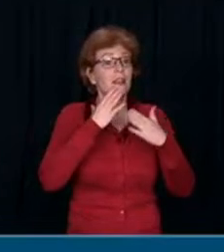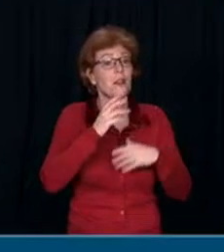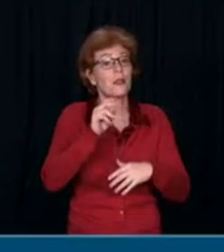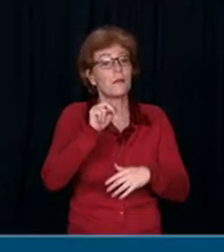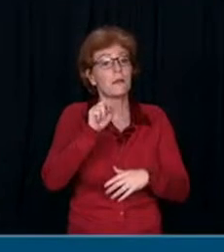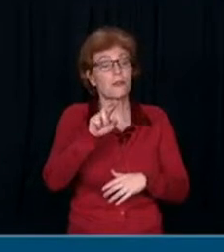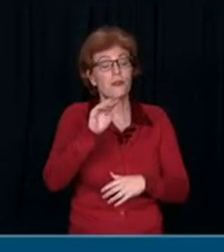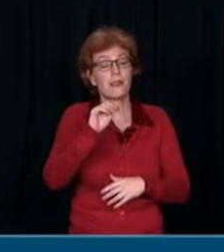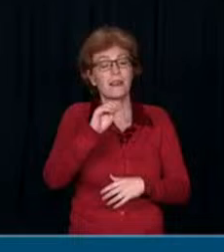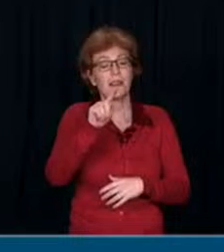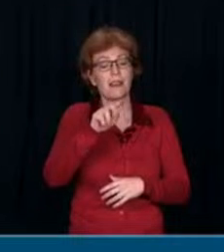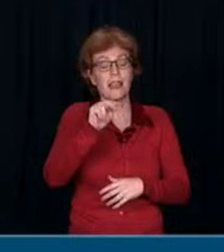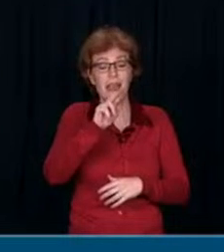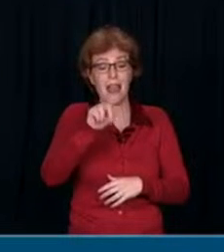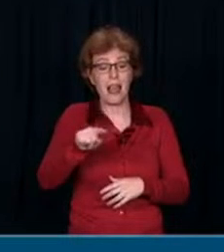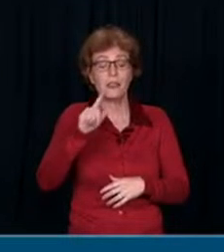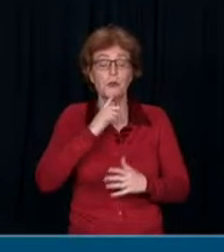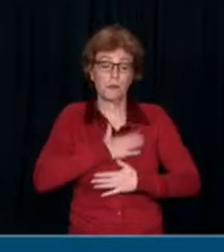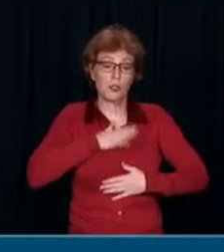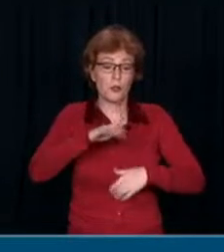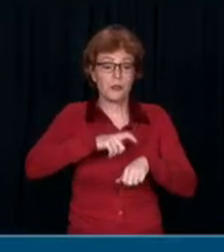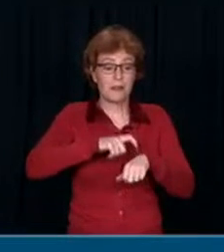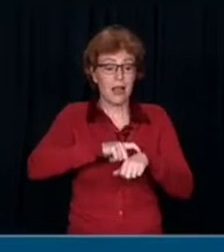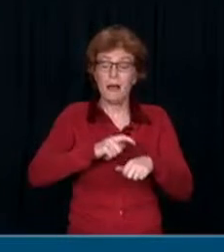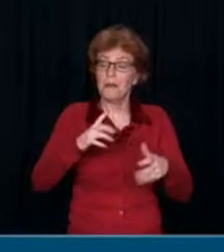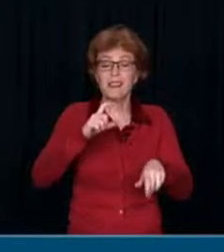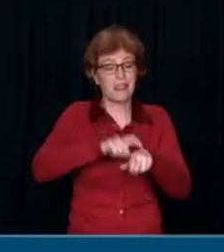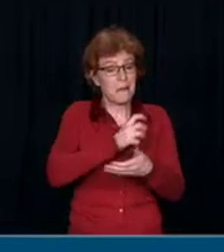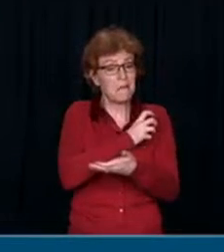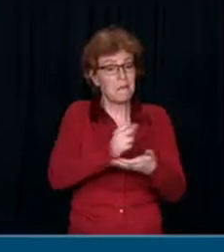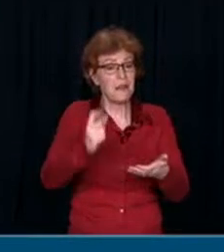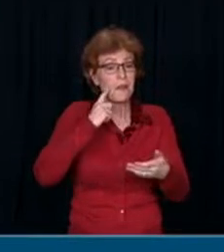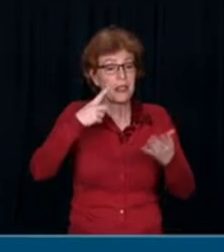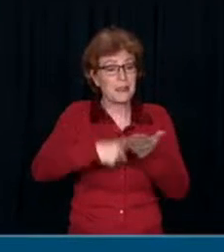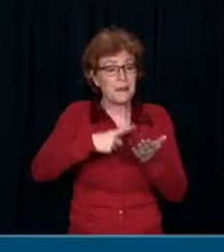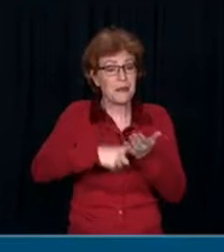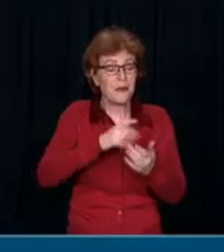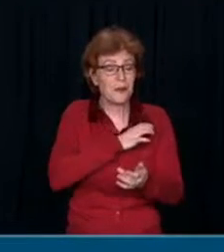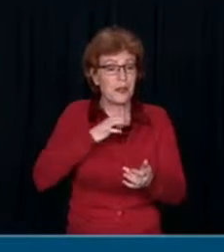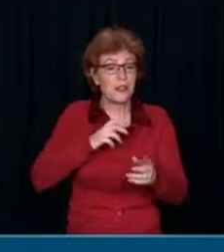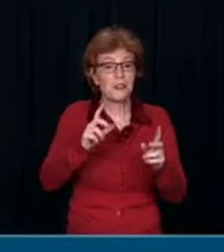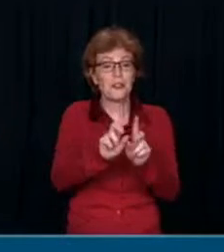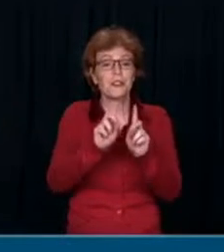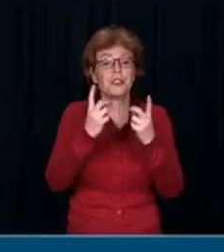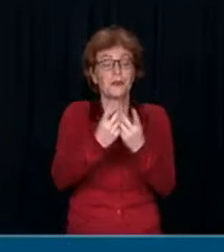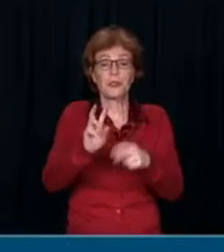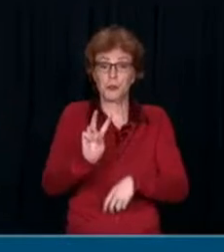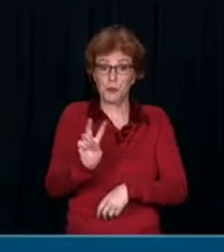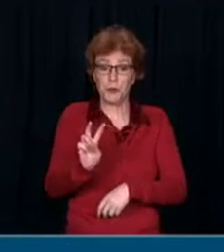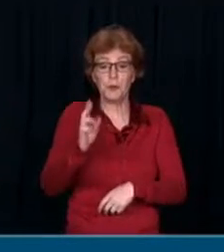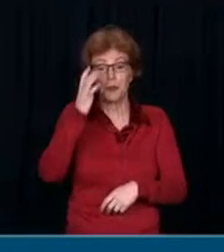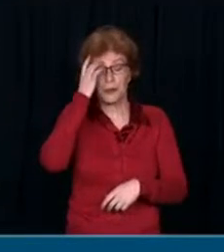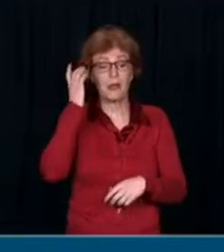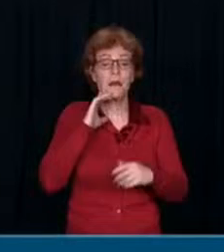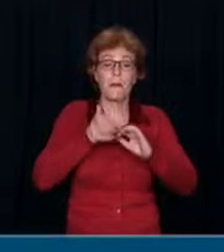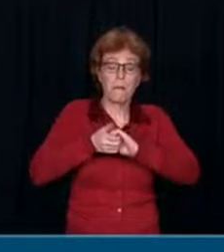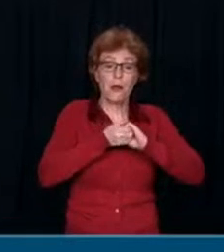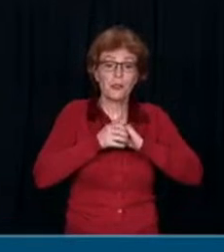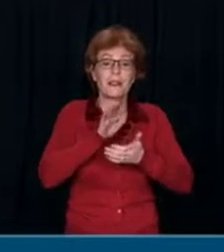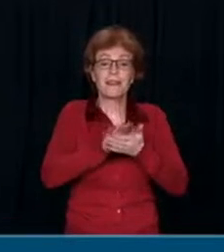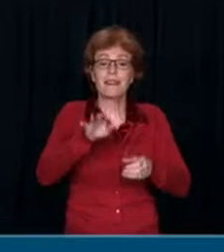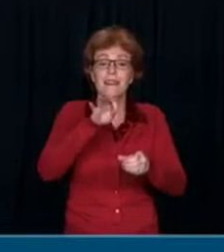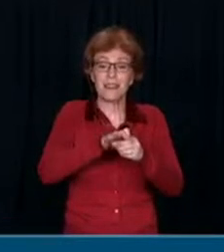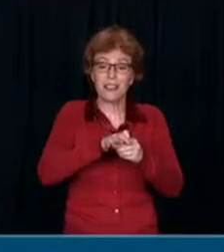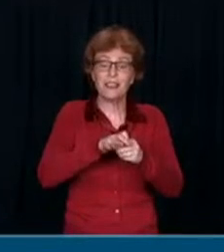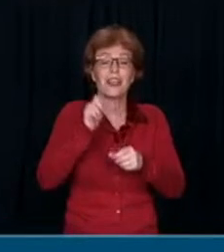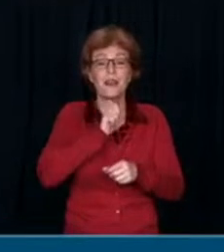Nez. We appreciate your time. That is all the time that we do have for this debate for Congressional District 2. On behalf of our partners at Clean Elections,